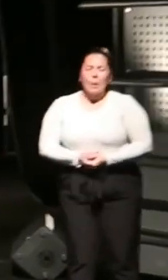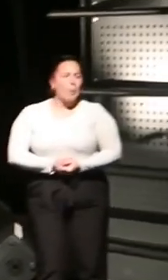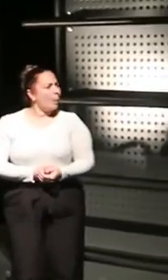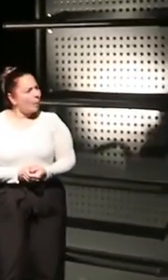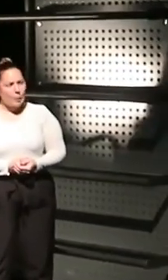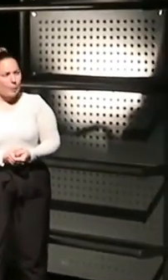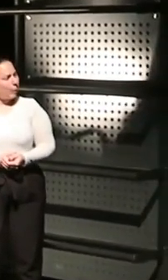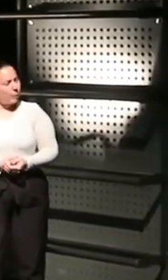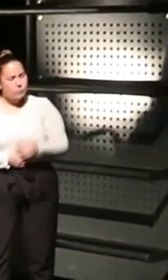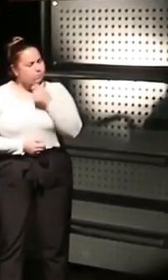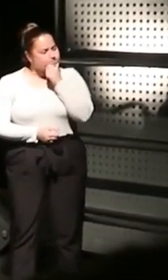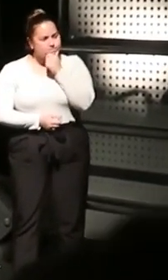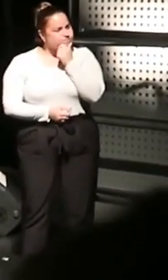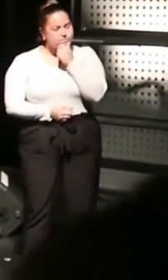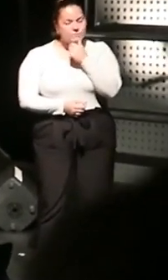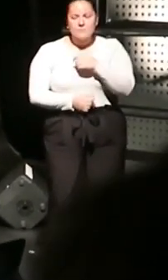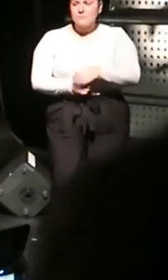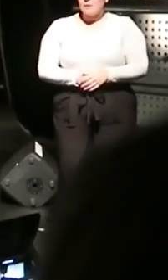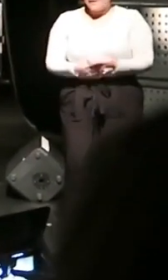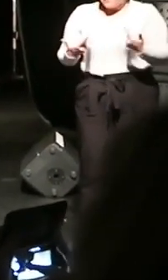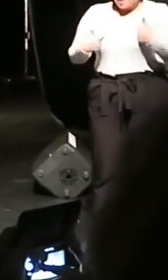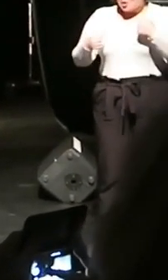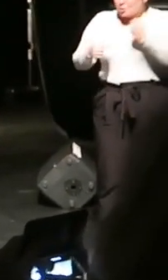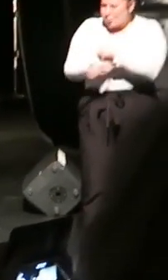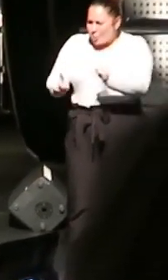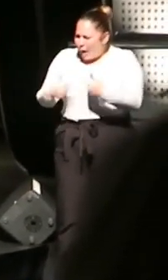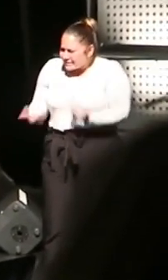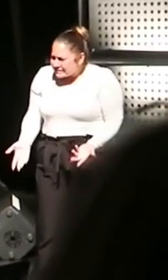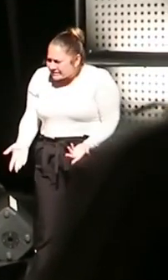Oh dear. What do I do?